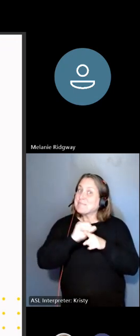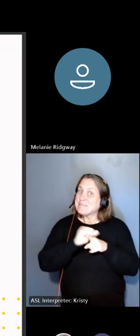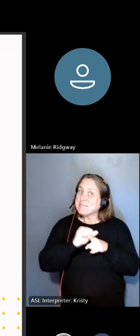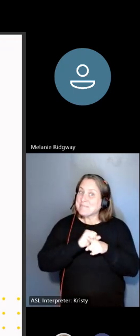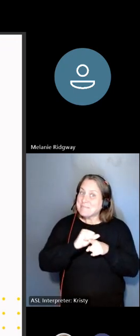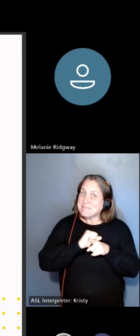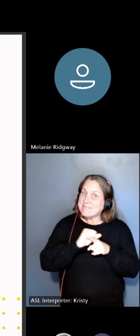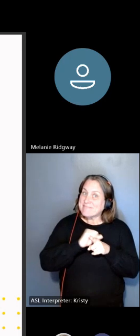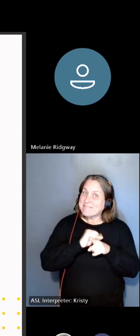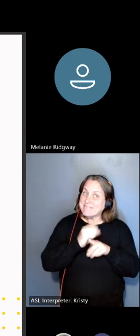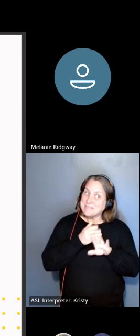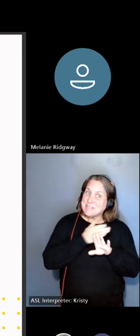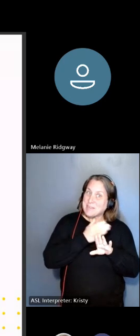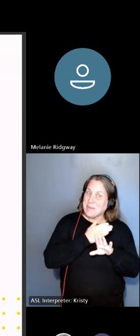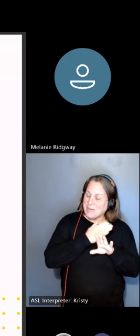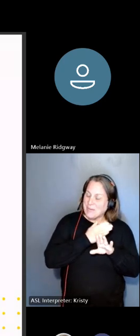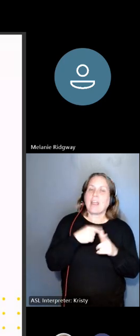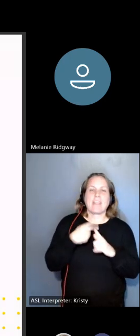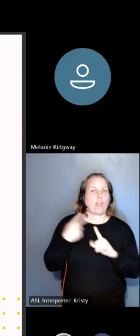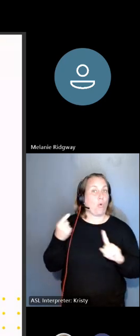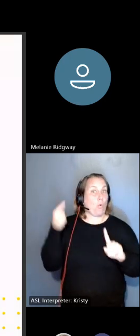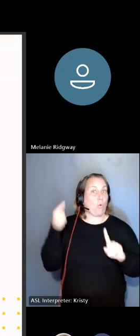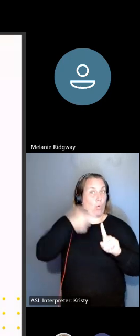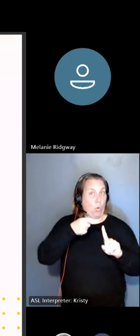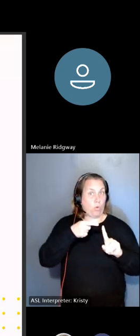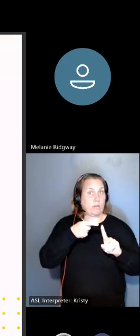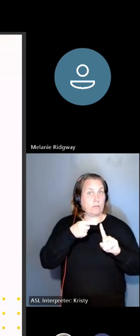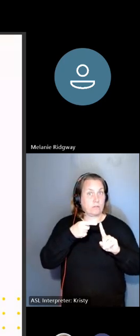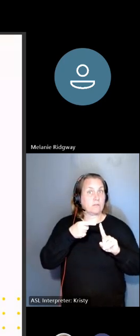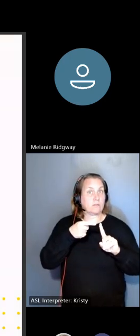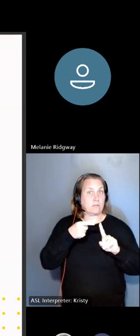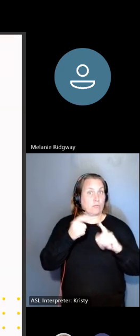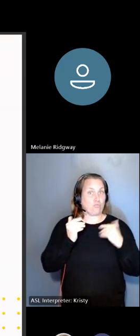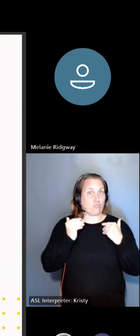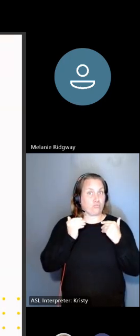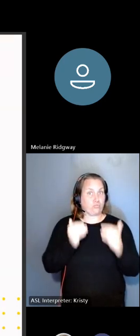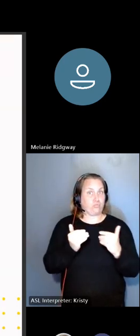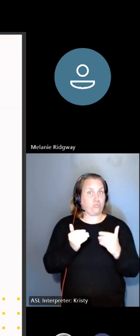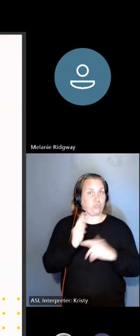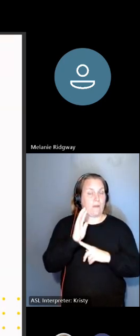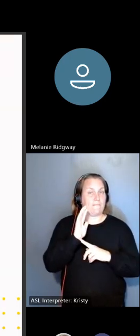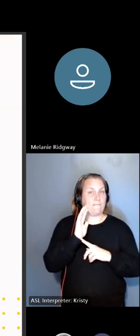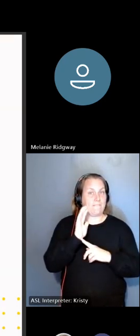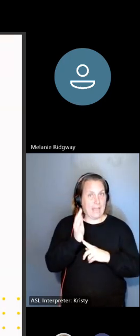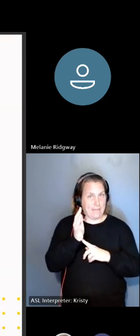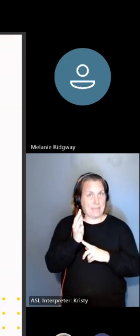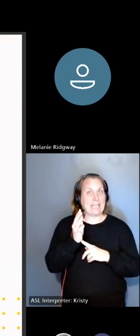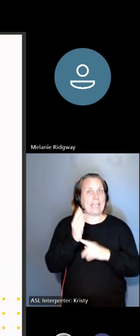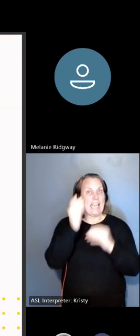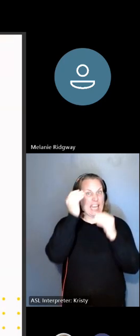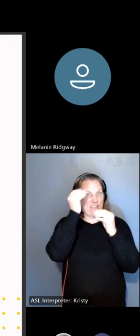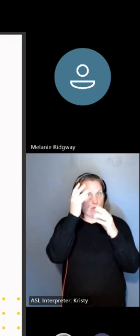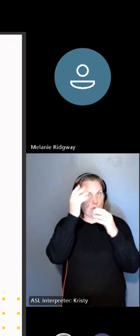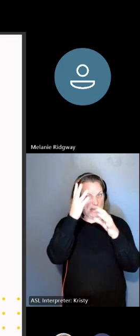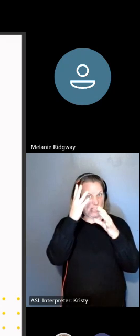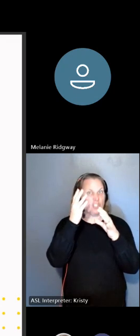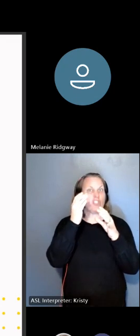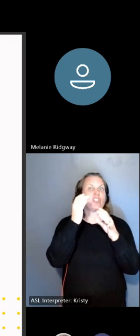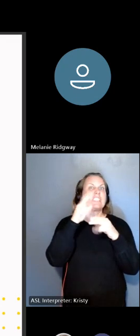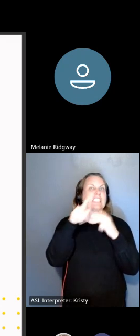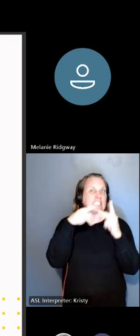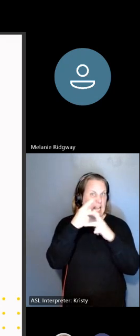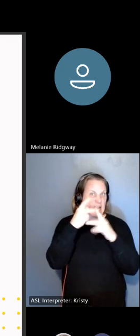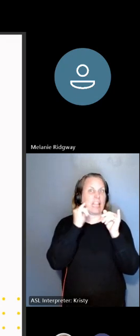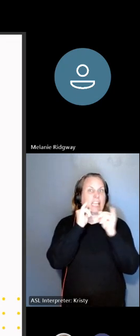with the goal of conducting a 5-minute informational interview with